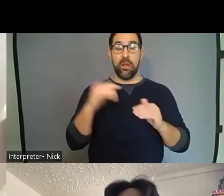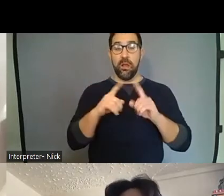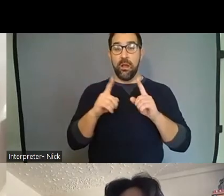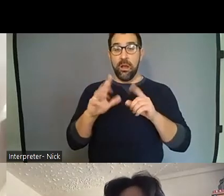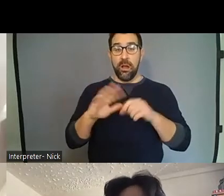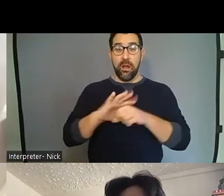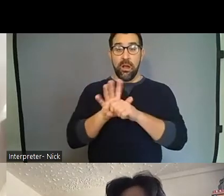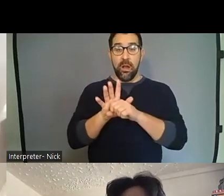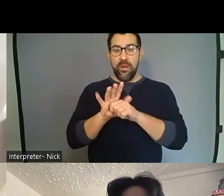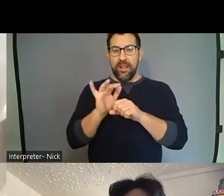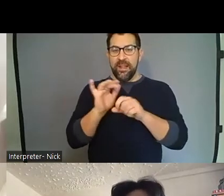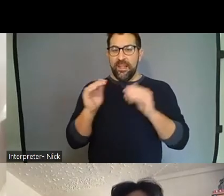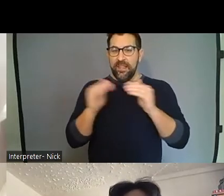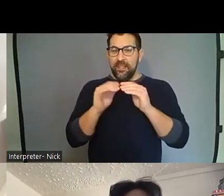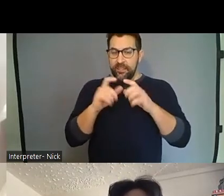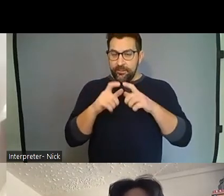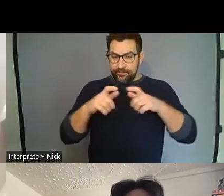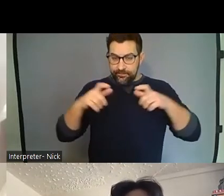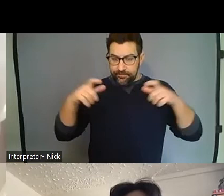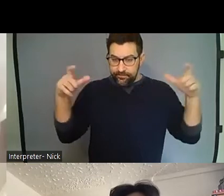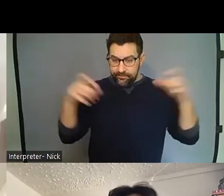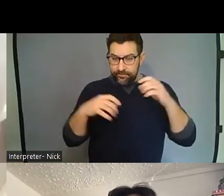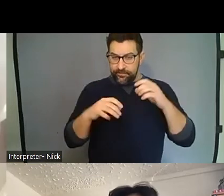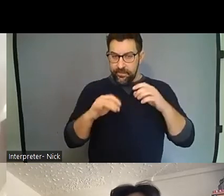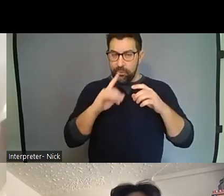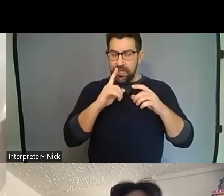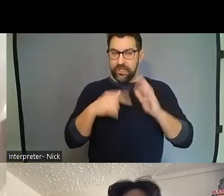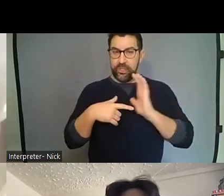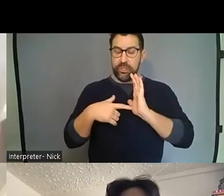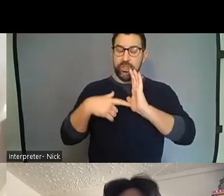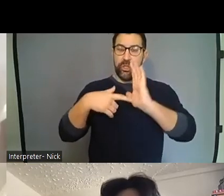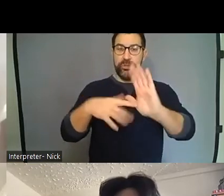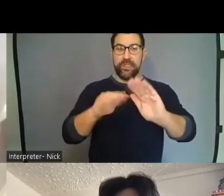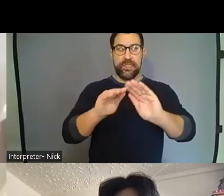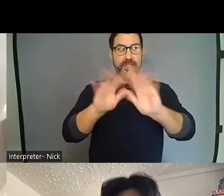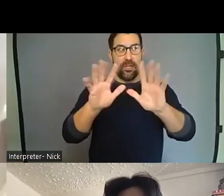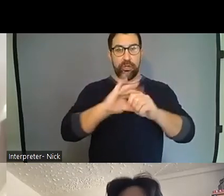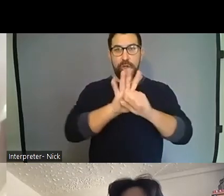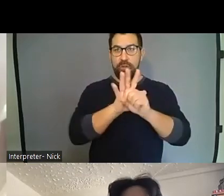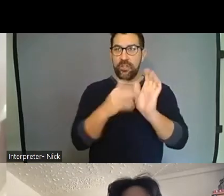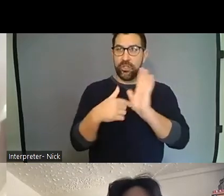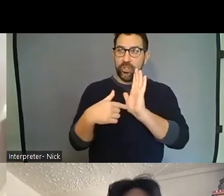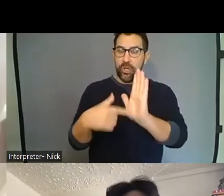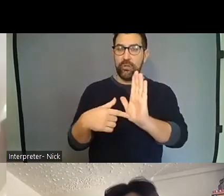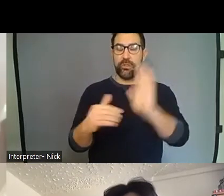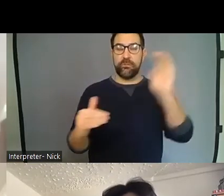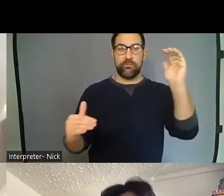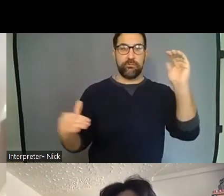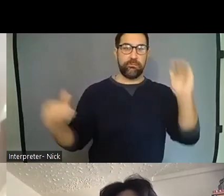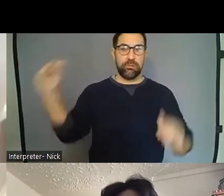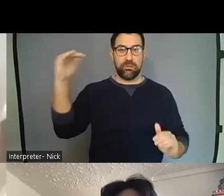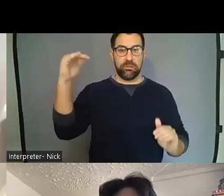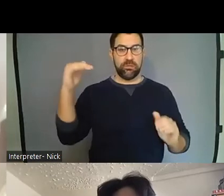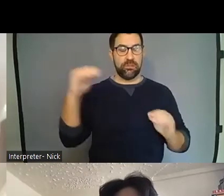like a magnifying glass and it's shining like a light on all of them. In particular in New York,